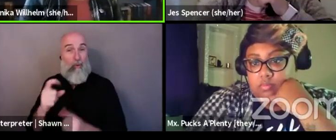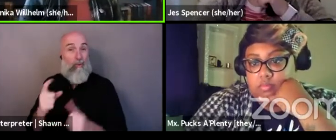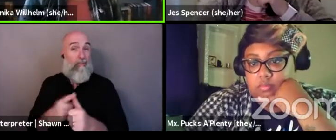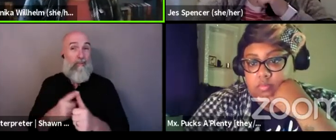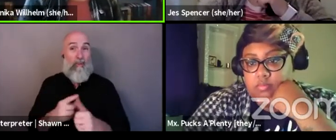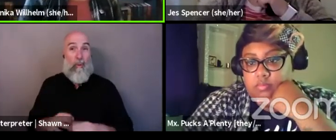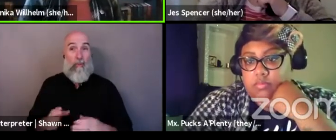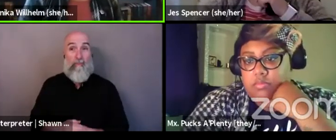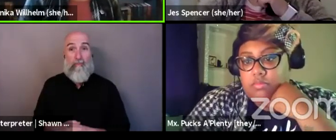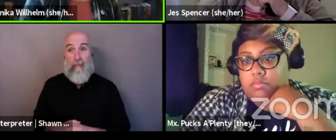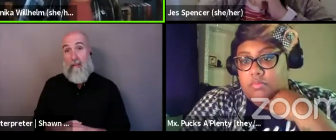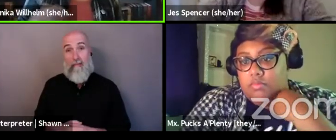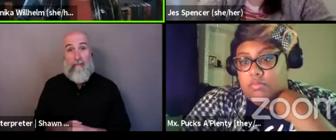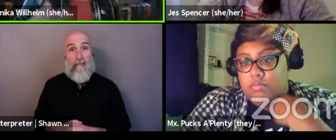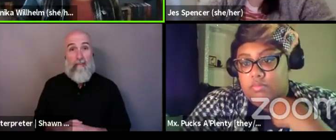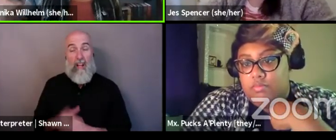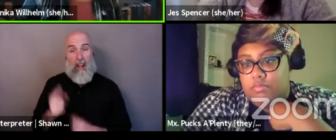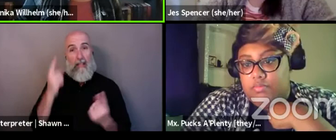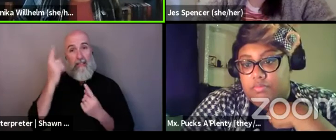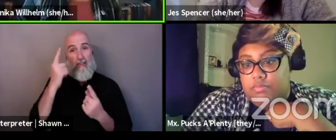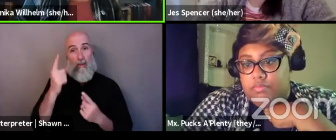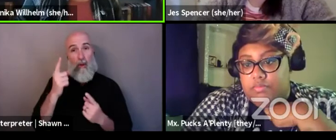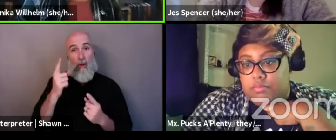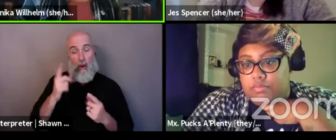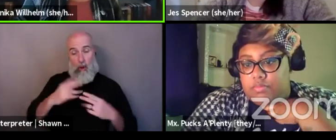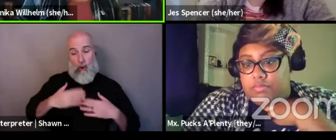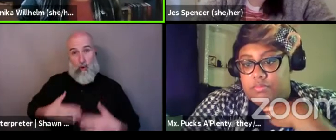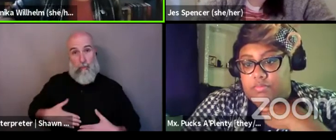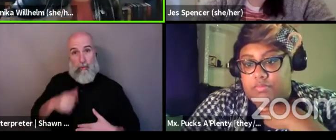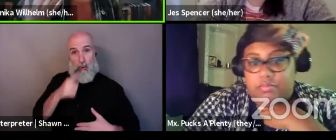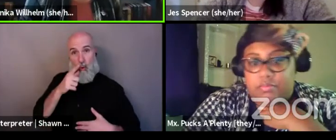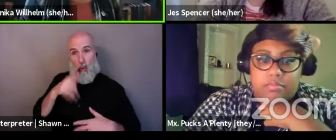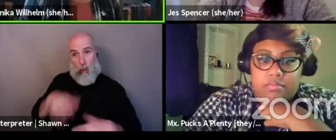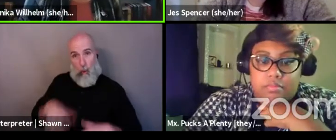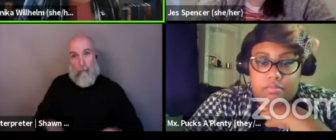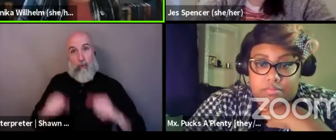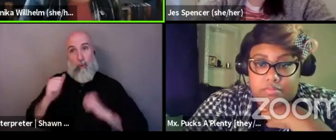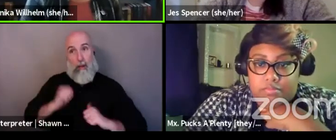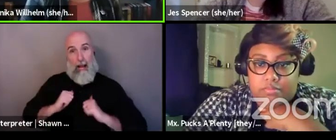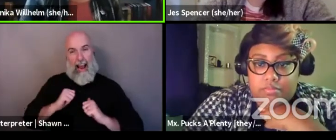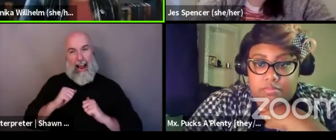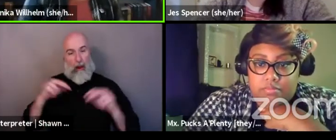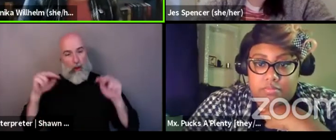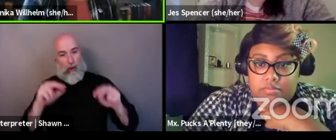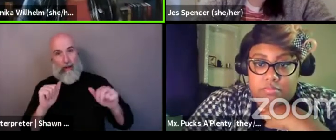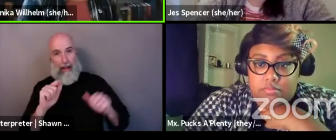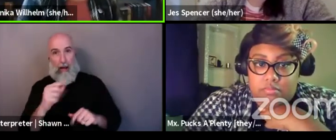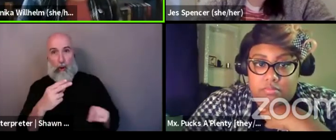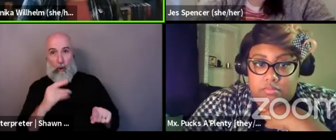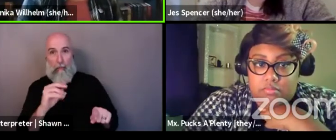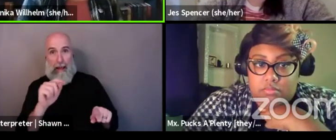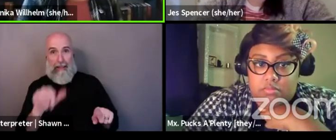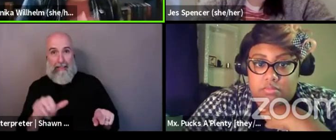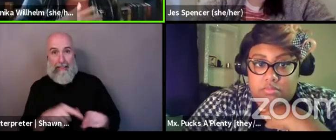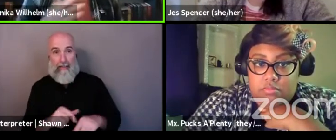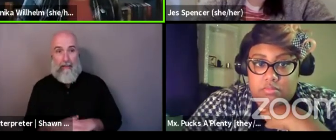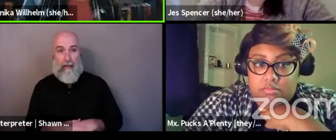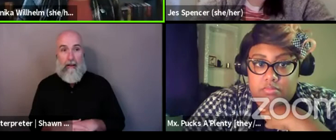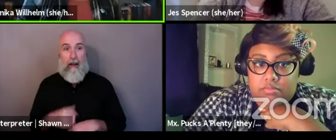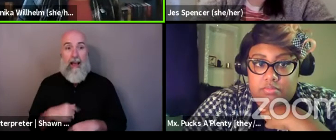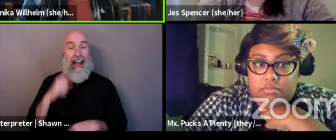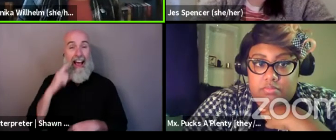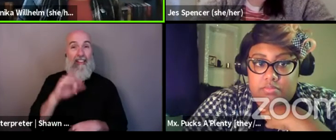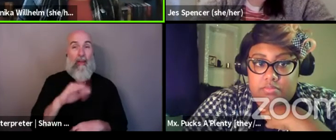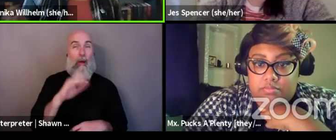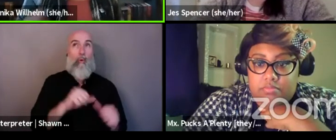like, yeah, let's actually take into account that humans are the ones who are putting on theater and take humanity into account, I think that would go a long